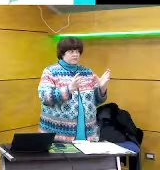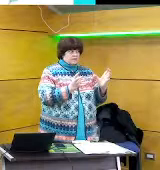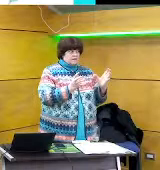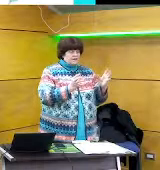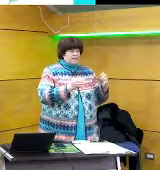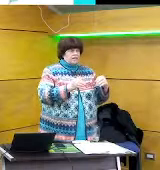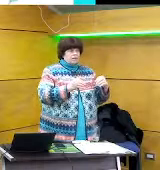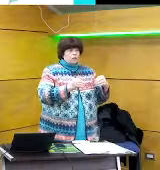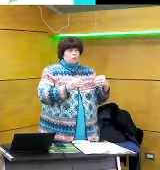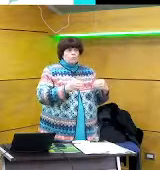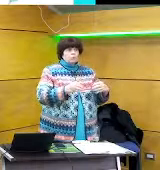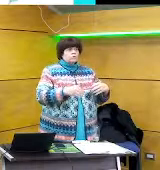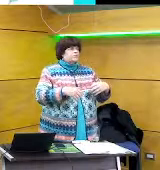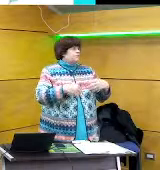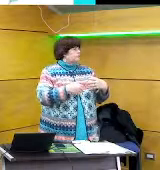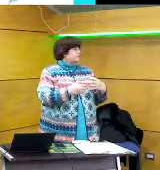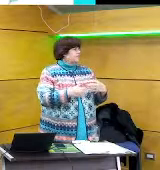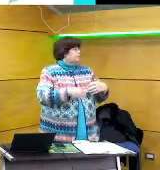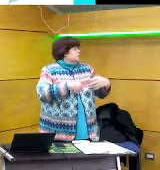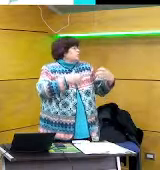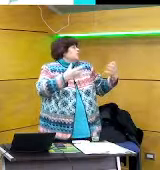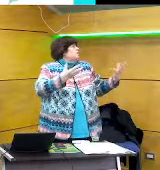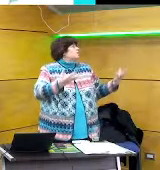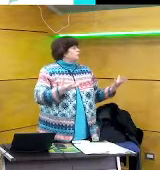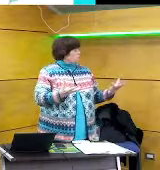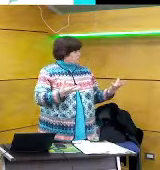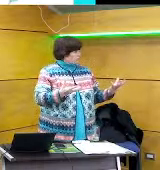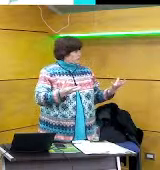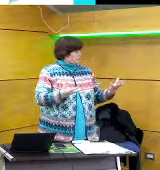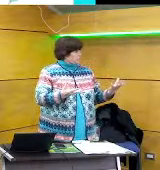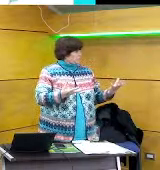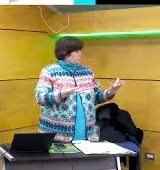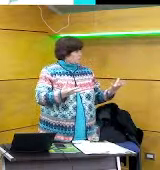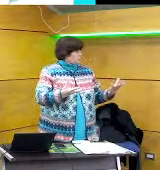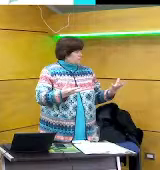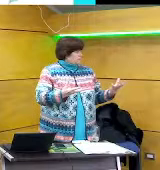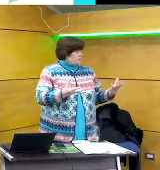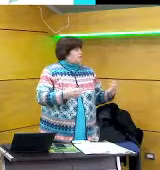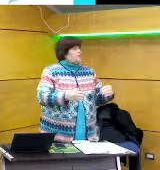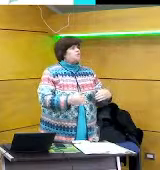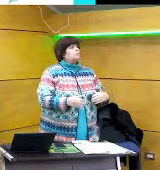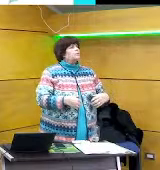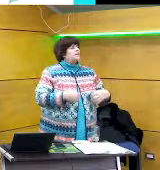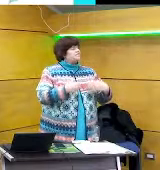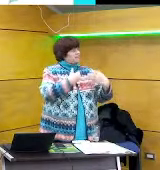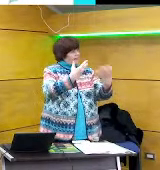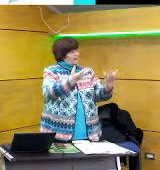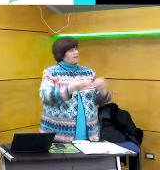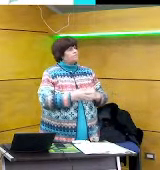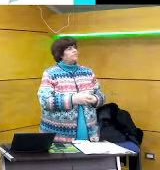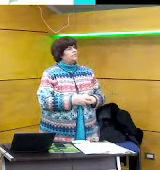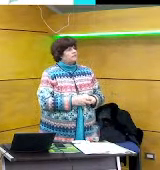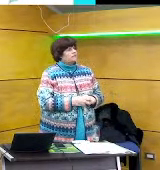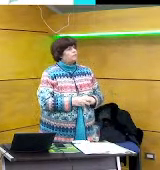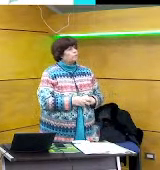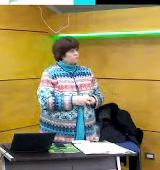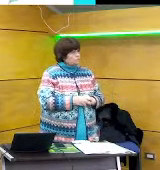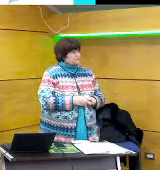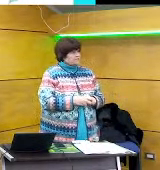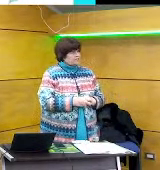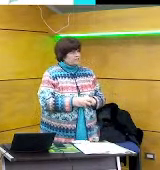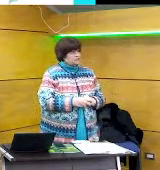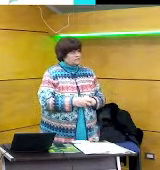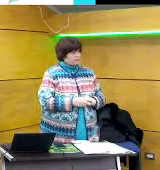words? Then what words do you say with certain expression? And then you're ready to have an